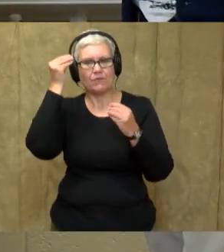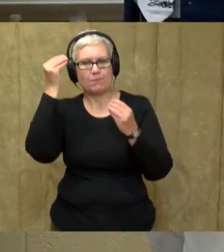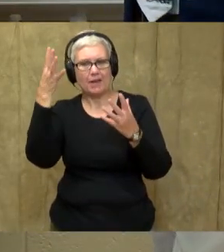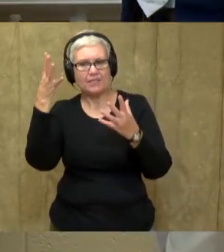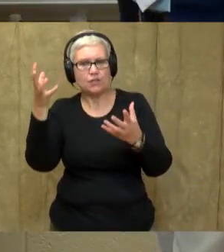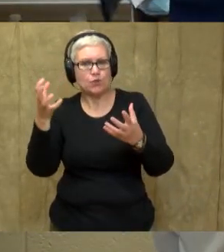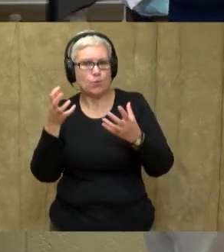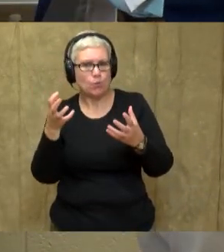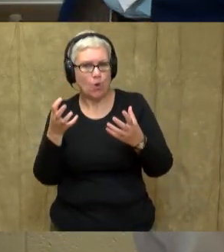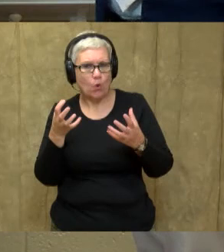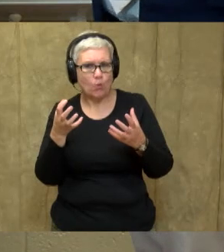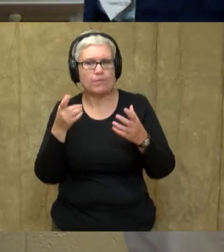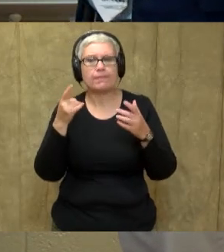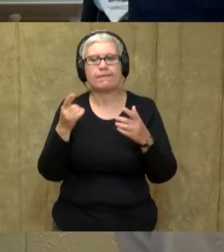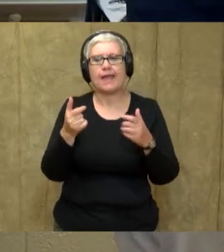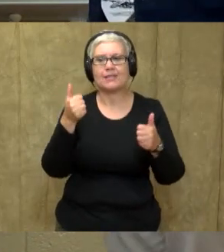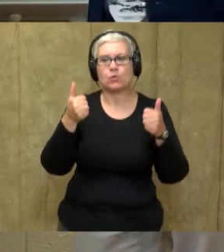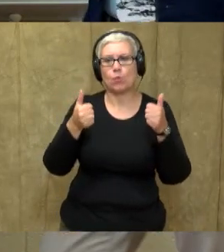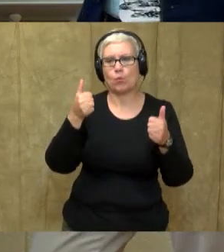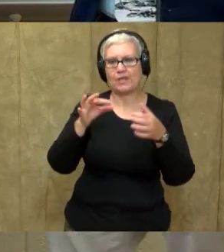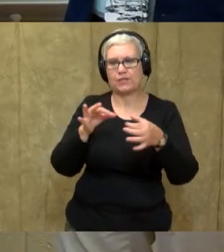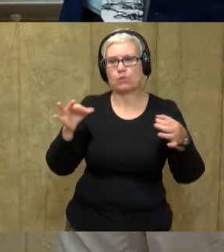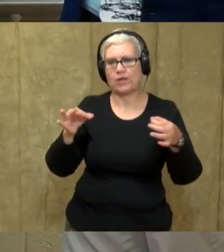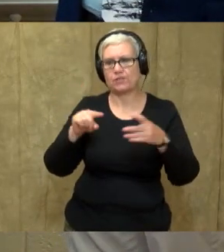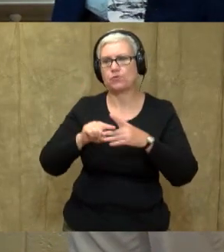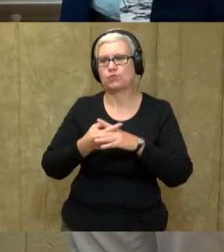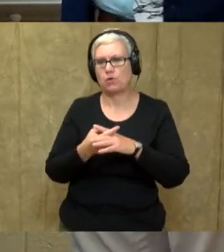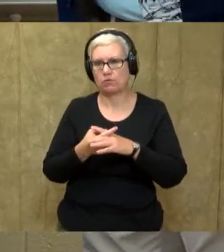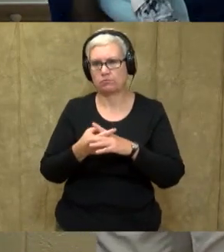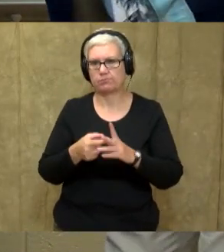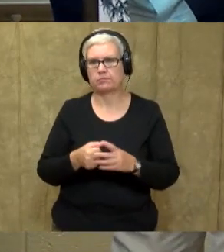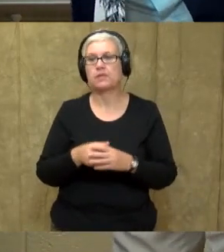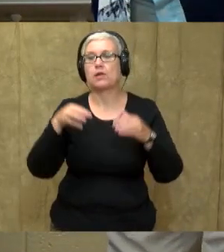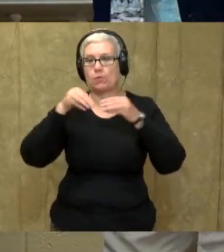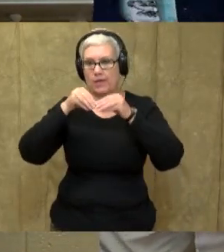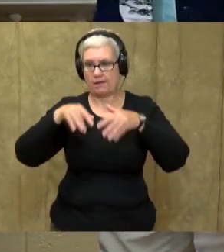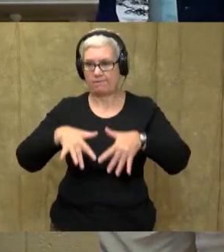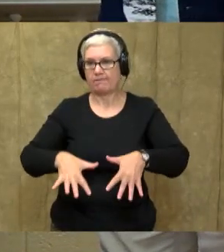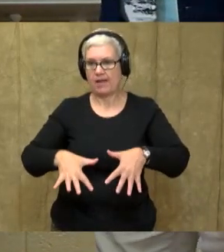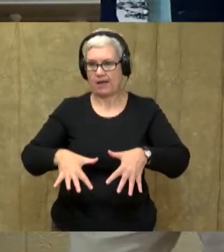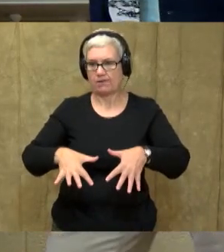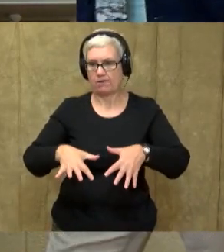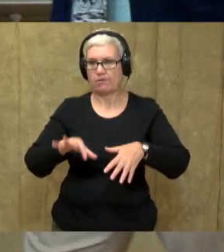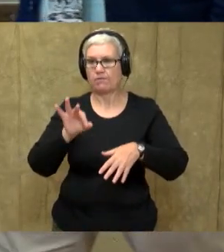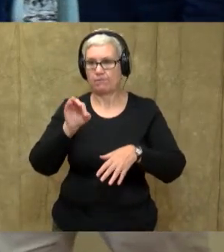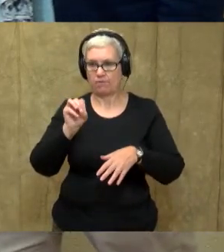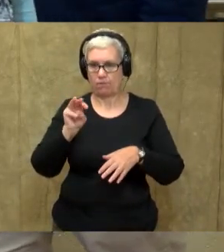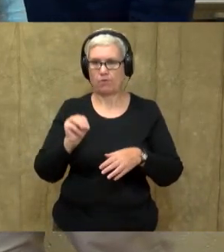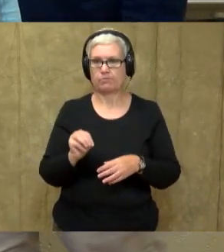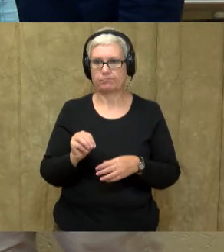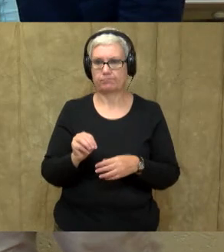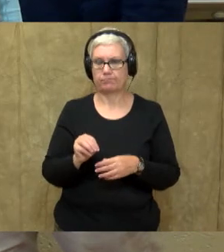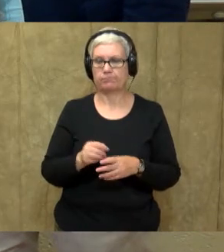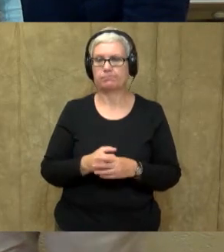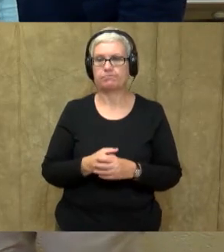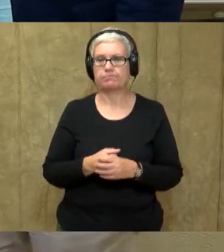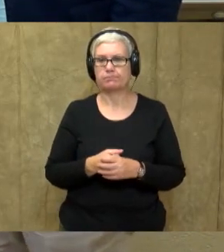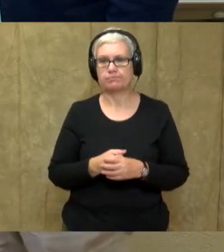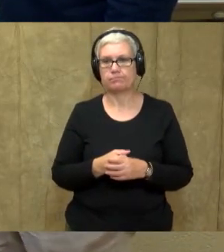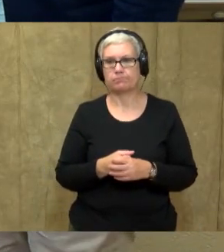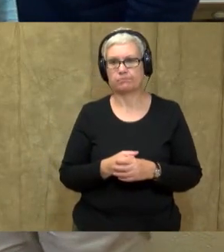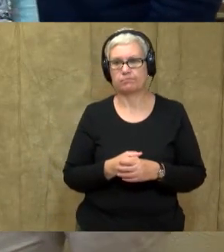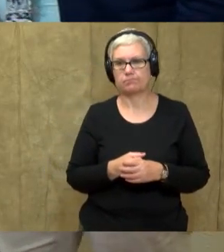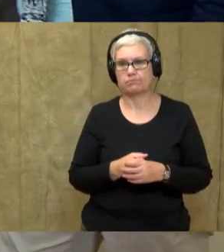equation. But these are not the only two forms. We also have our factored form, right? And our factored form tells